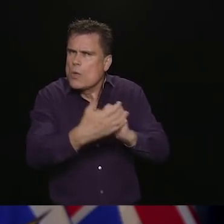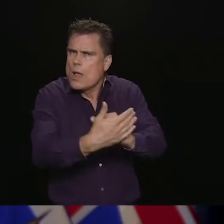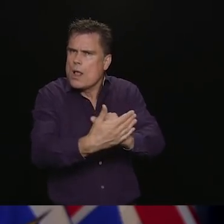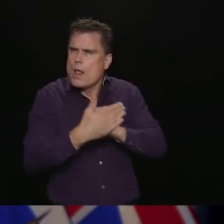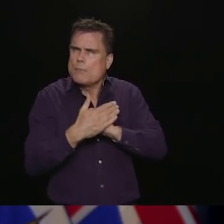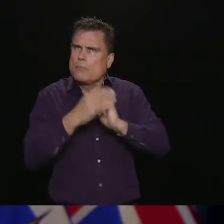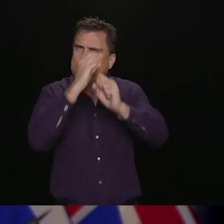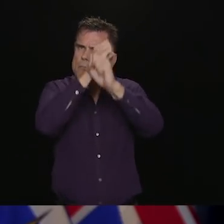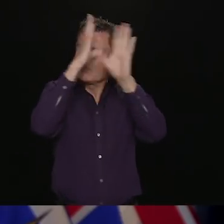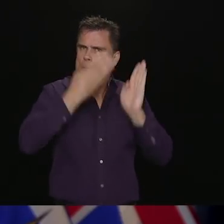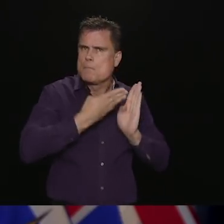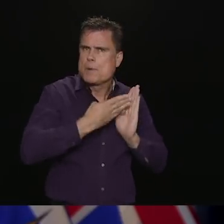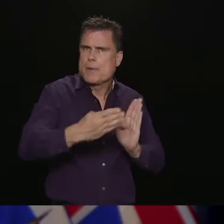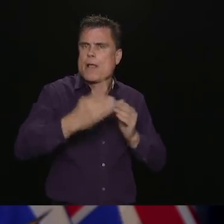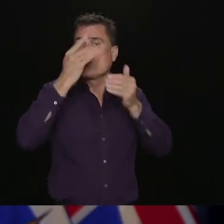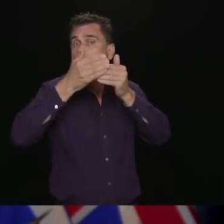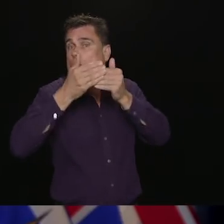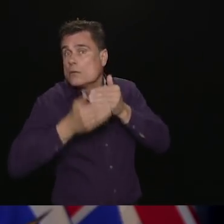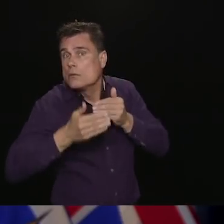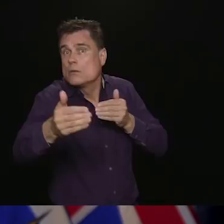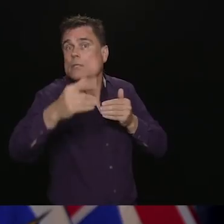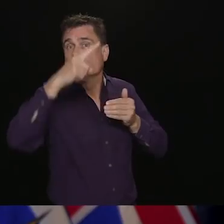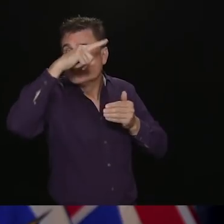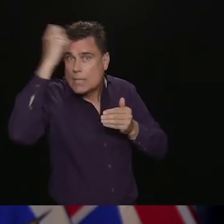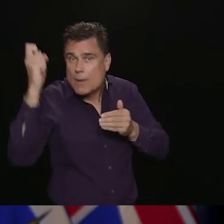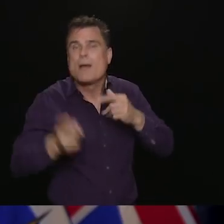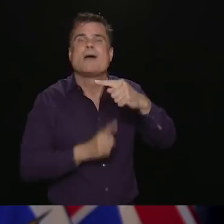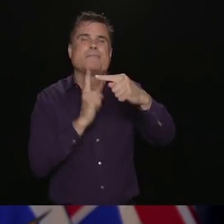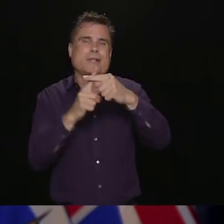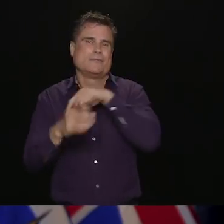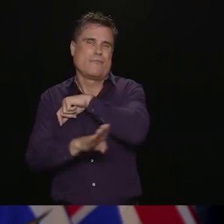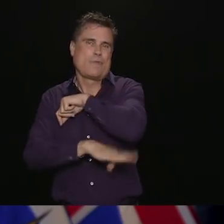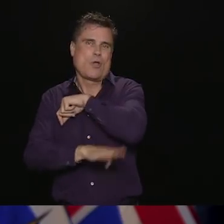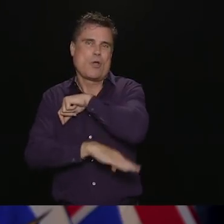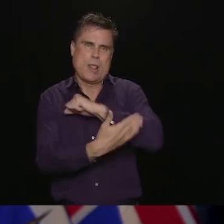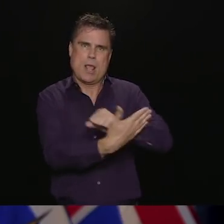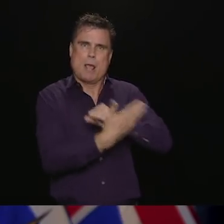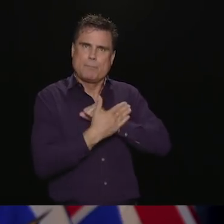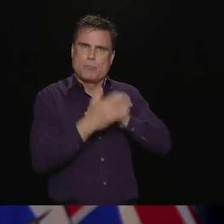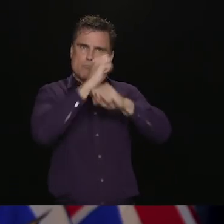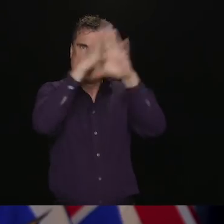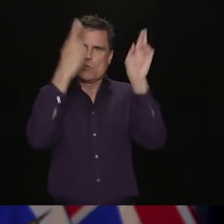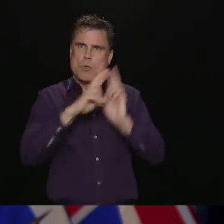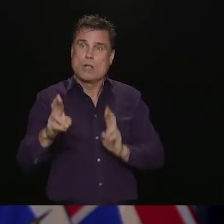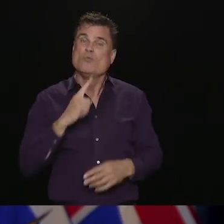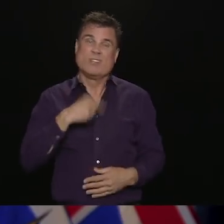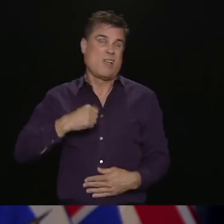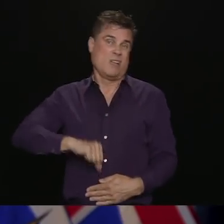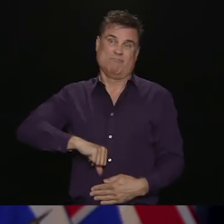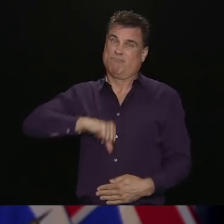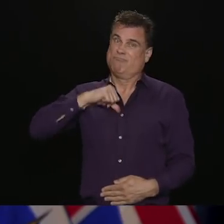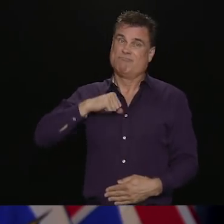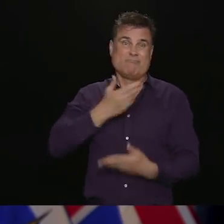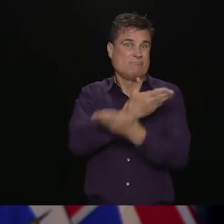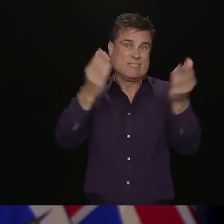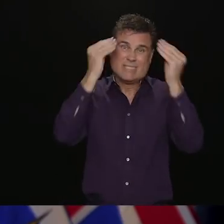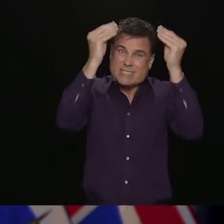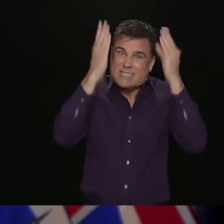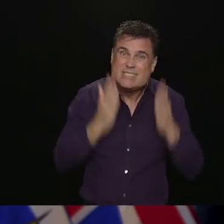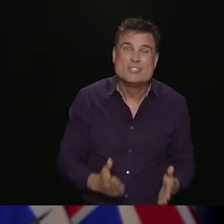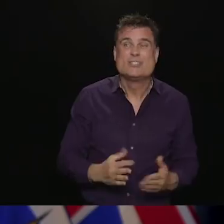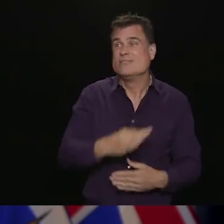well. And I am actually extremely proud of all of the educators and the staff in the school system. There are children